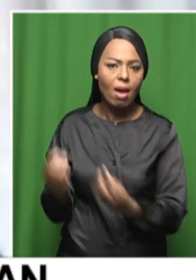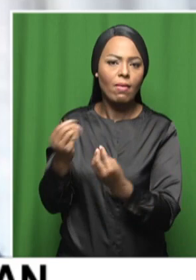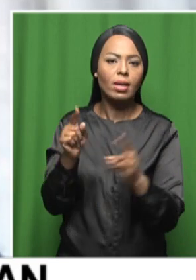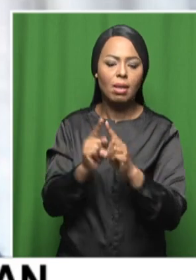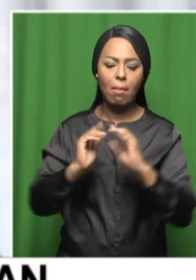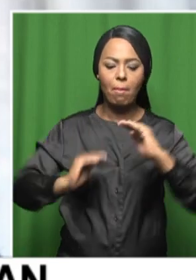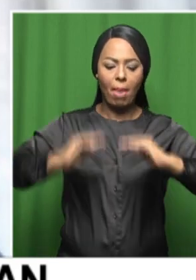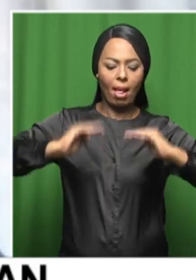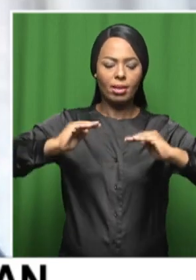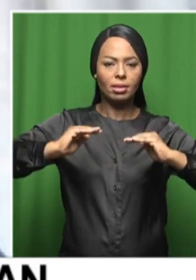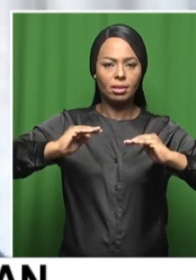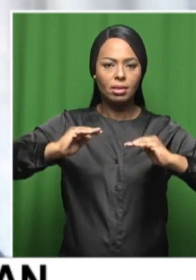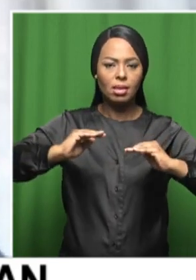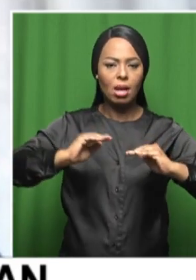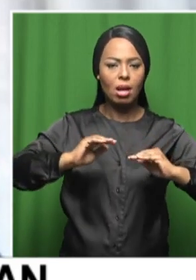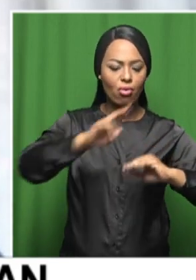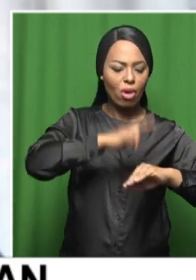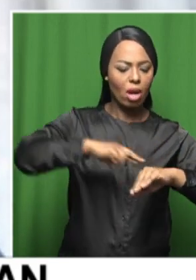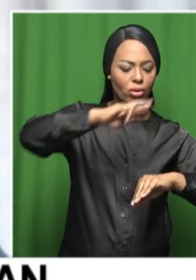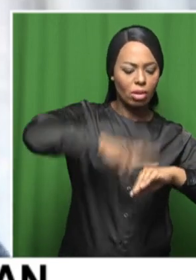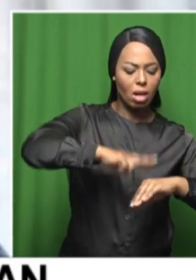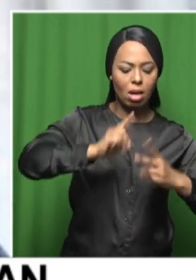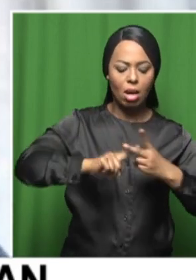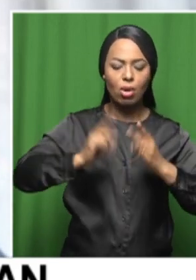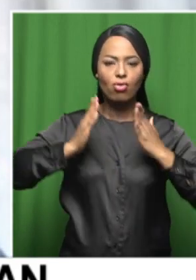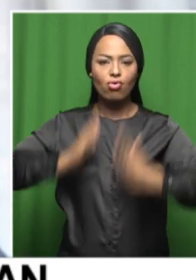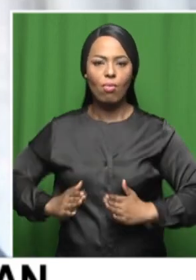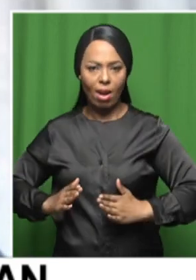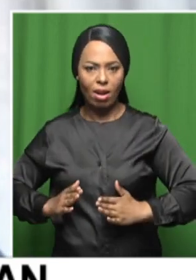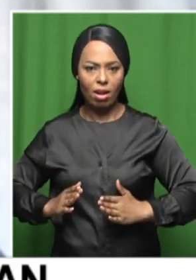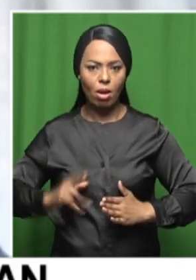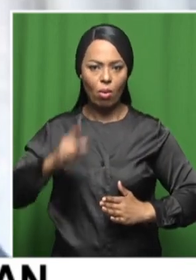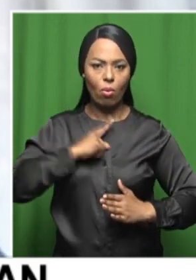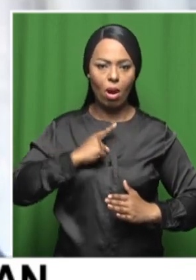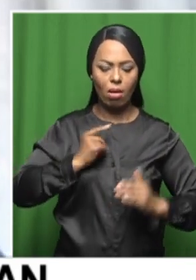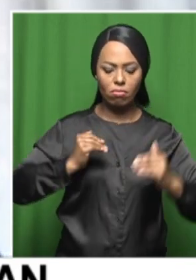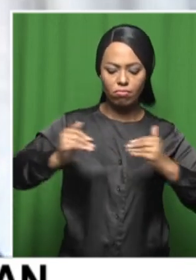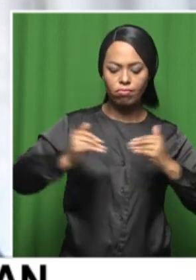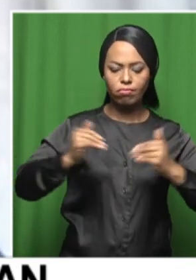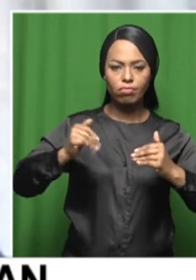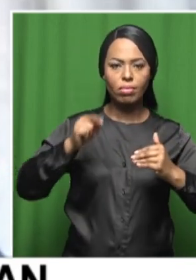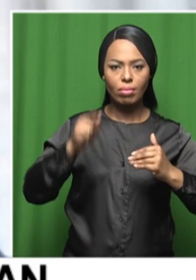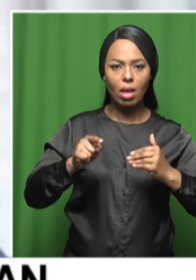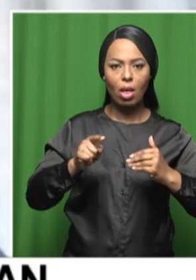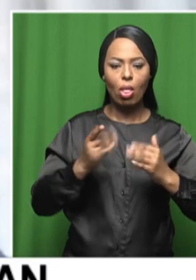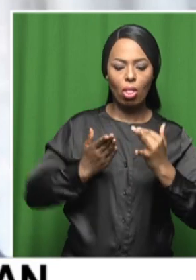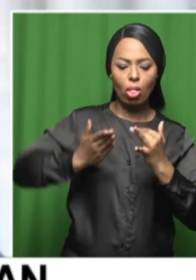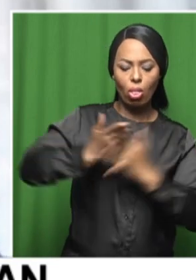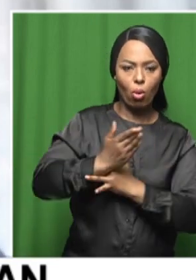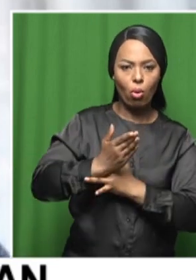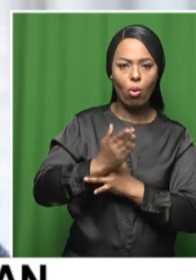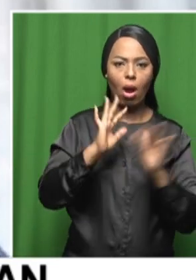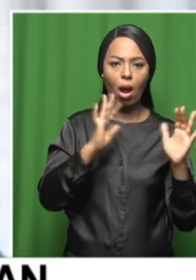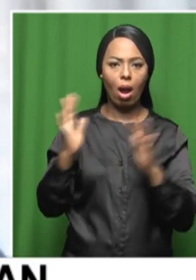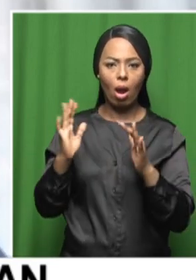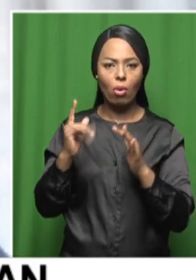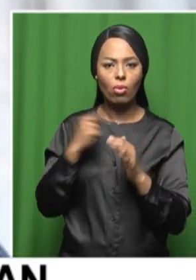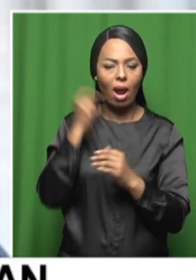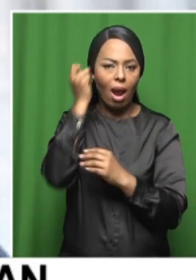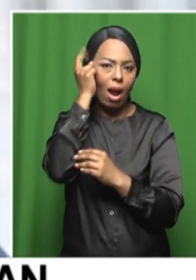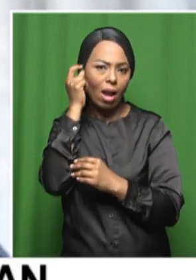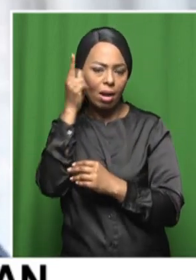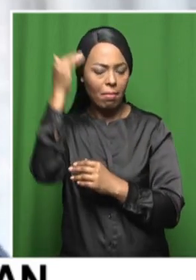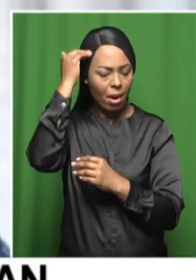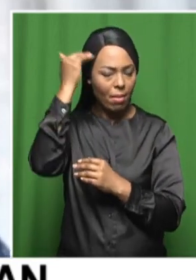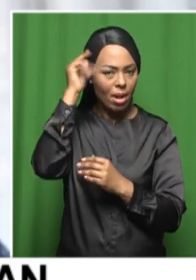balance between nature and humans. For instance, we need to operate within our ecological ceiling, but on the other hand, social